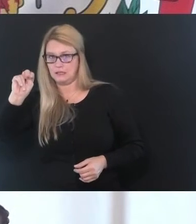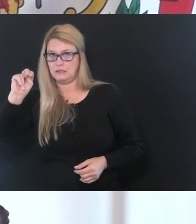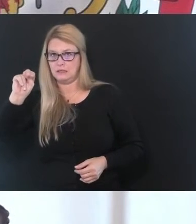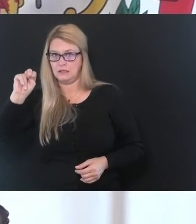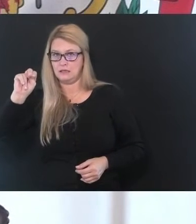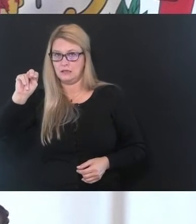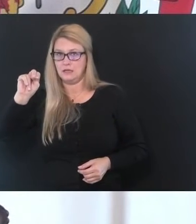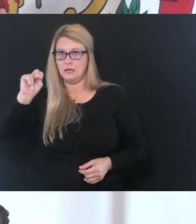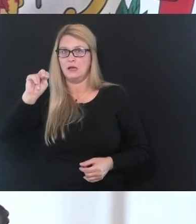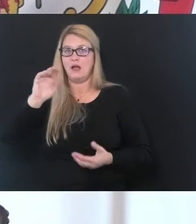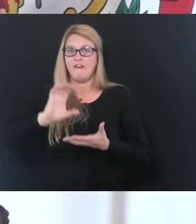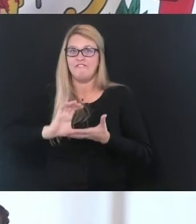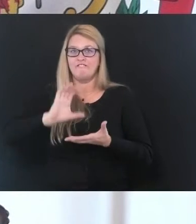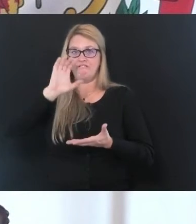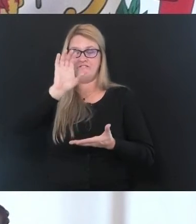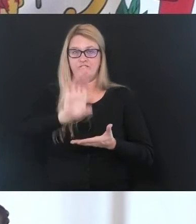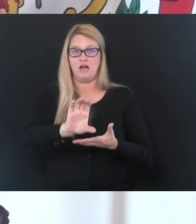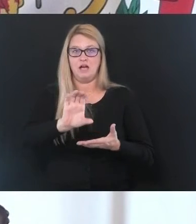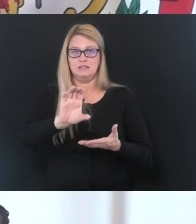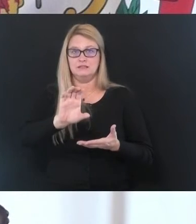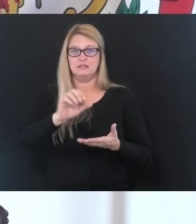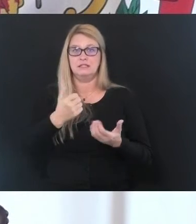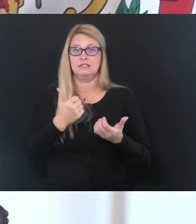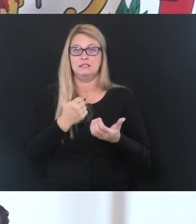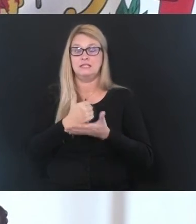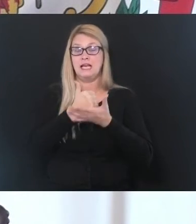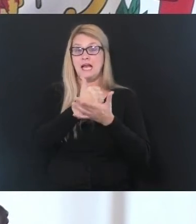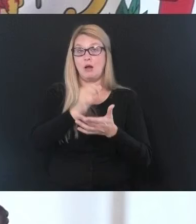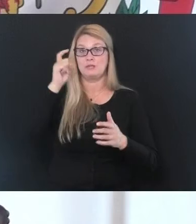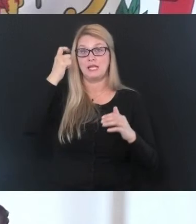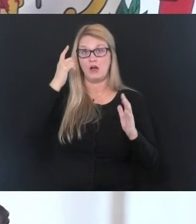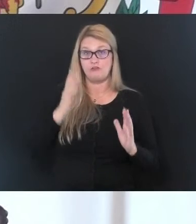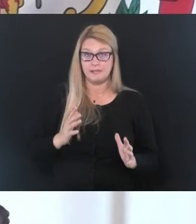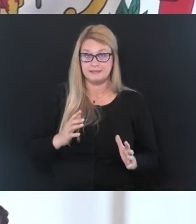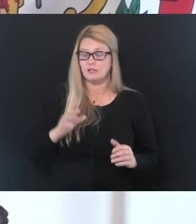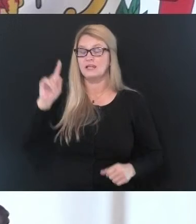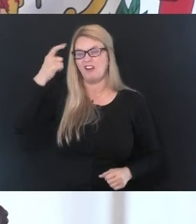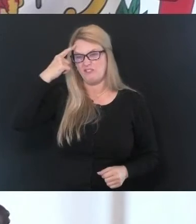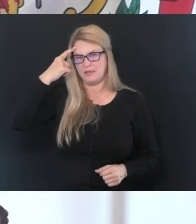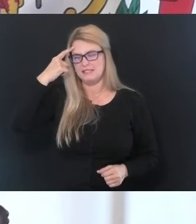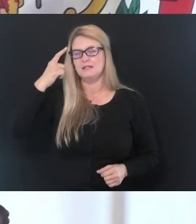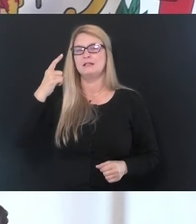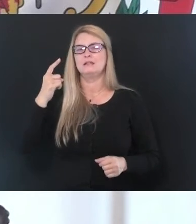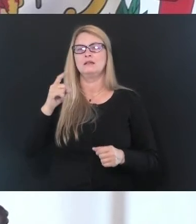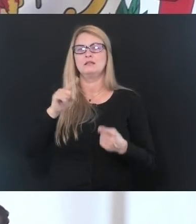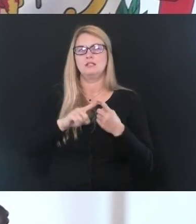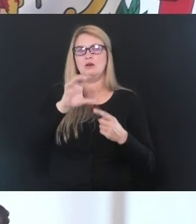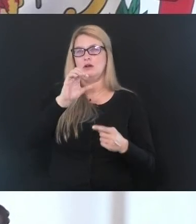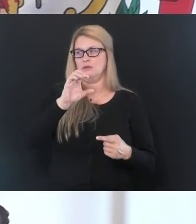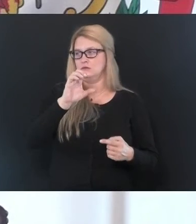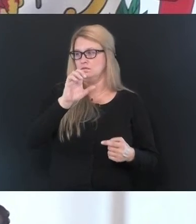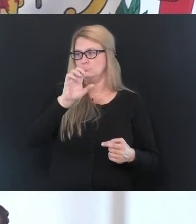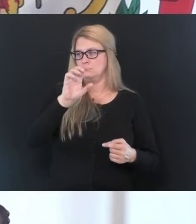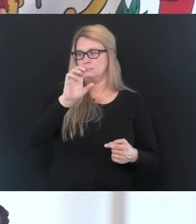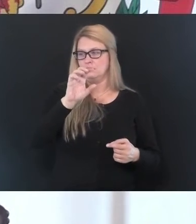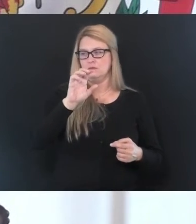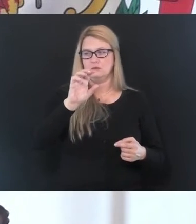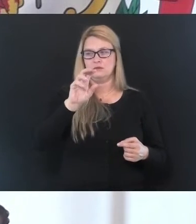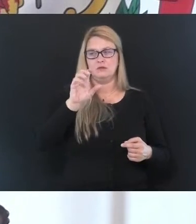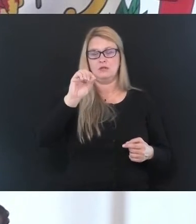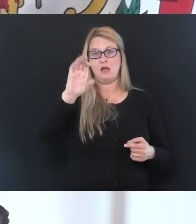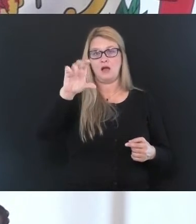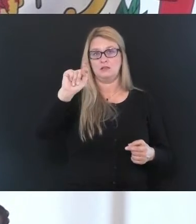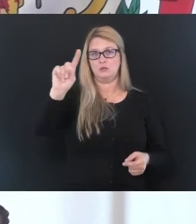fund the government until October the 1st to roughly $900 billion in